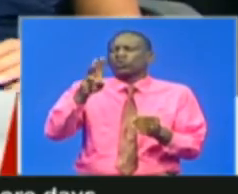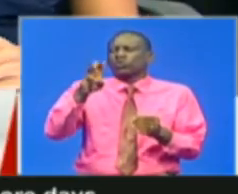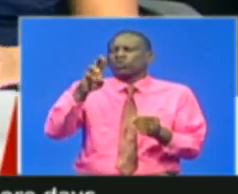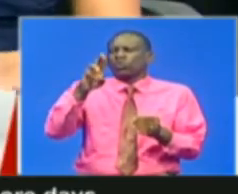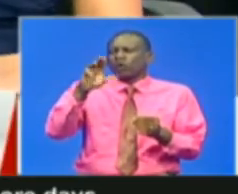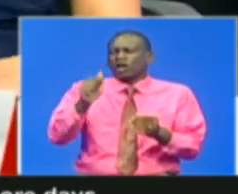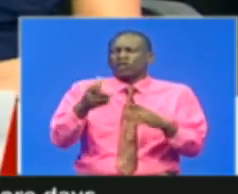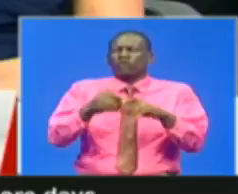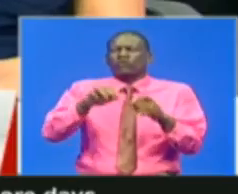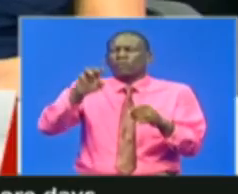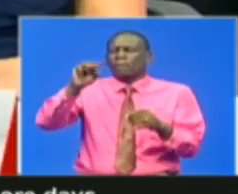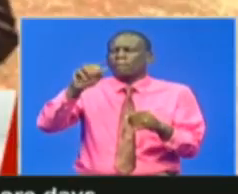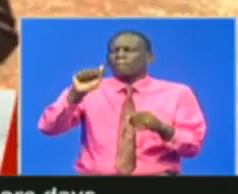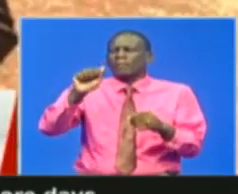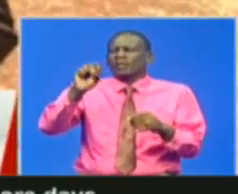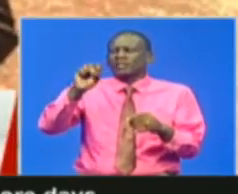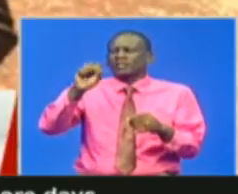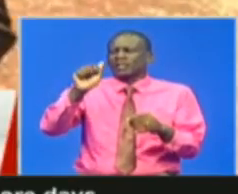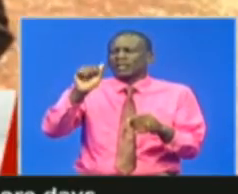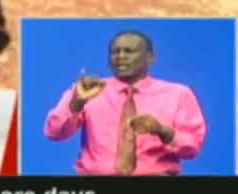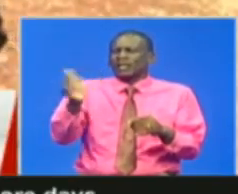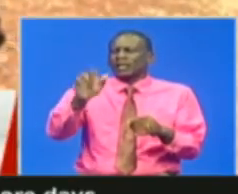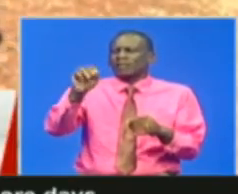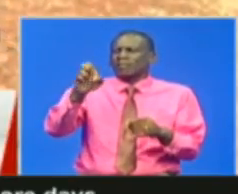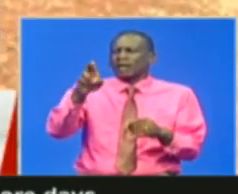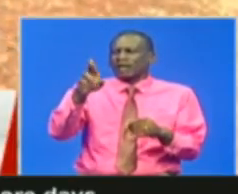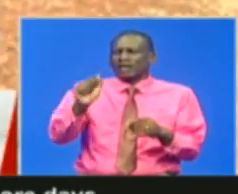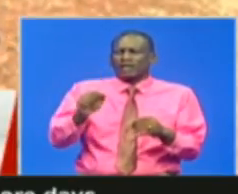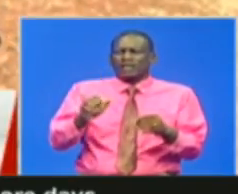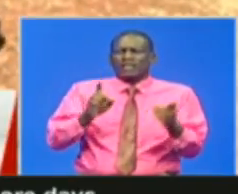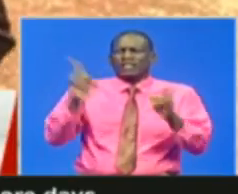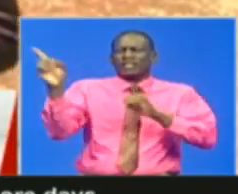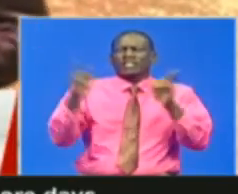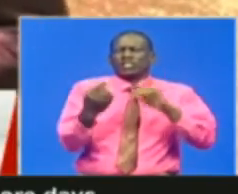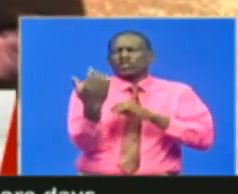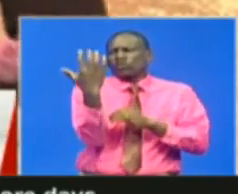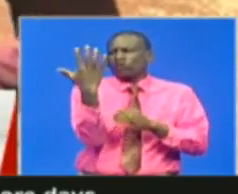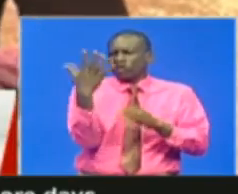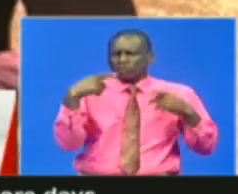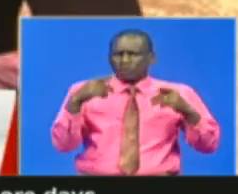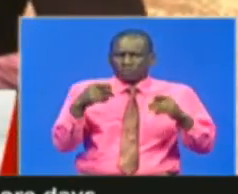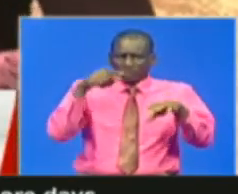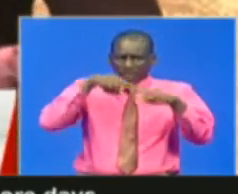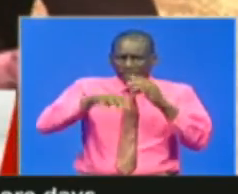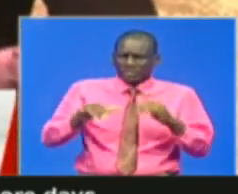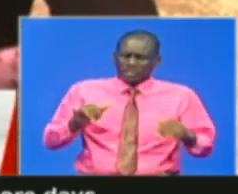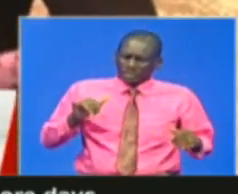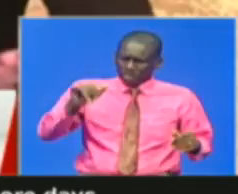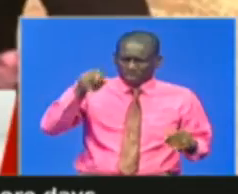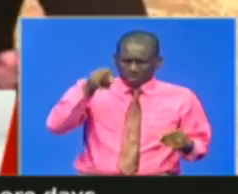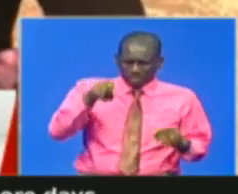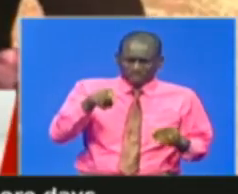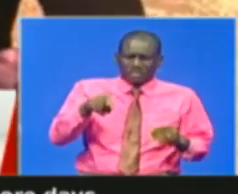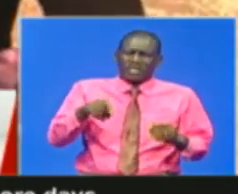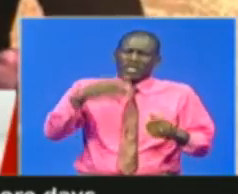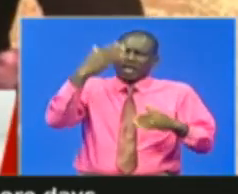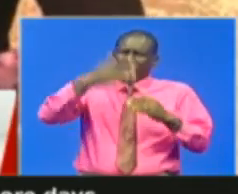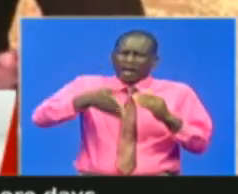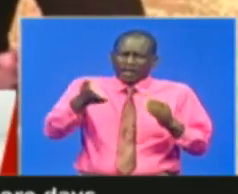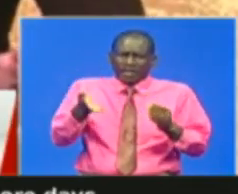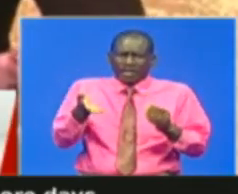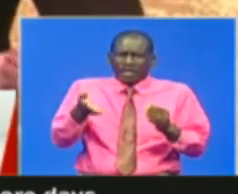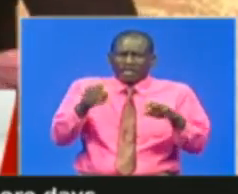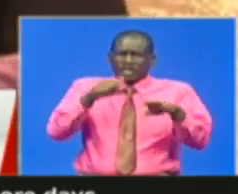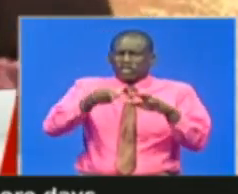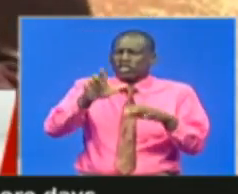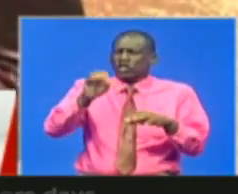Bridget Singana with more. The journey of the 5 occupants of this aircraft ended here within the